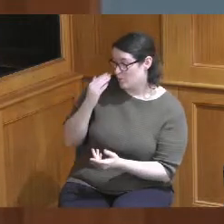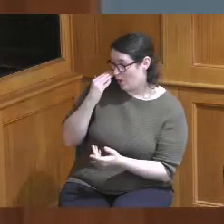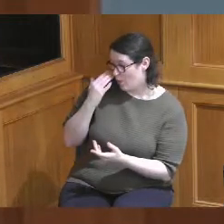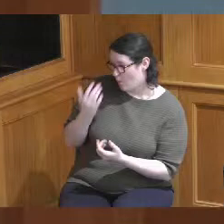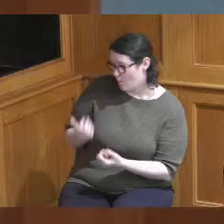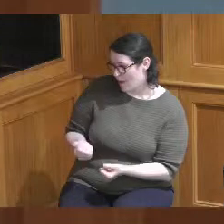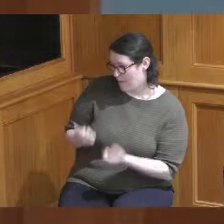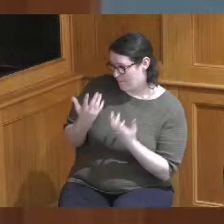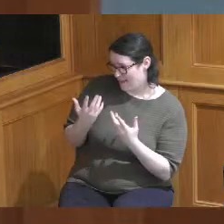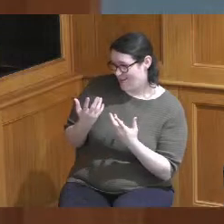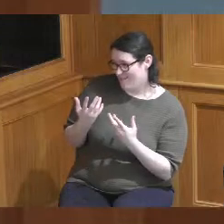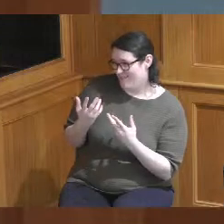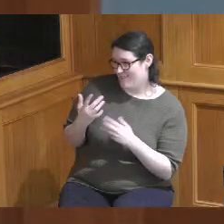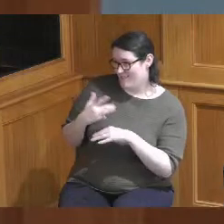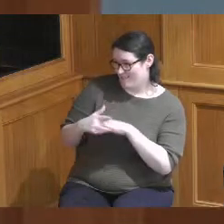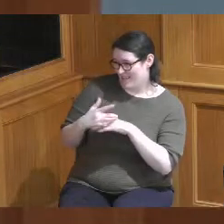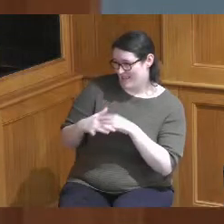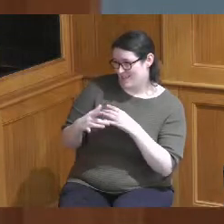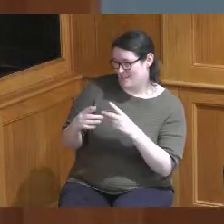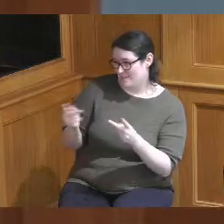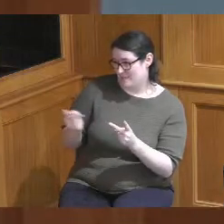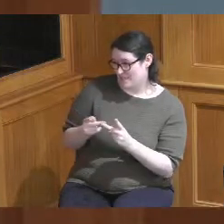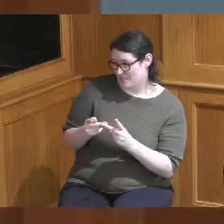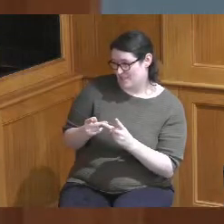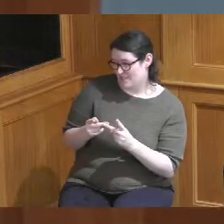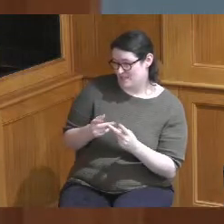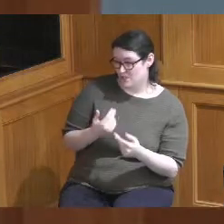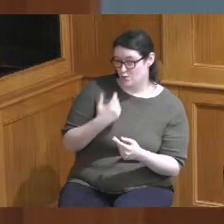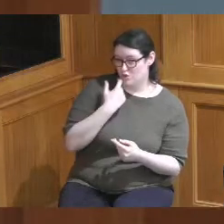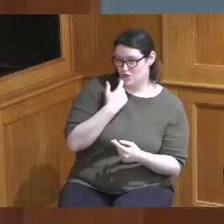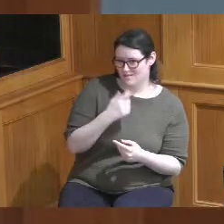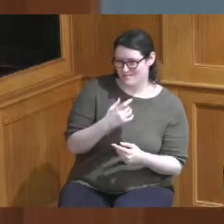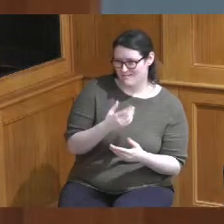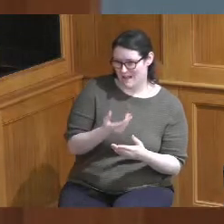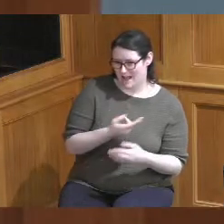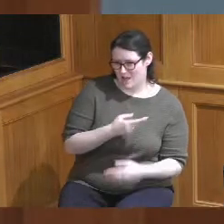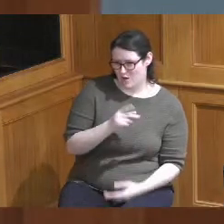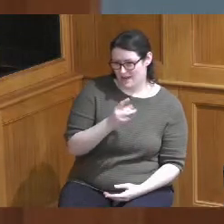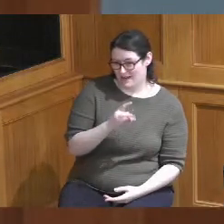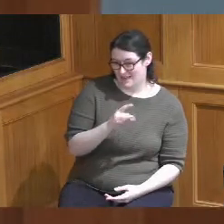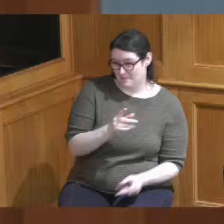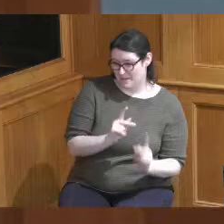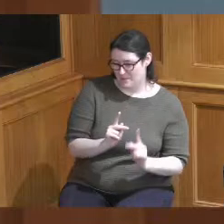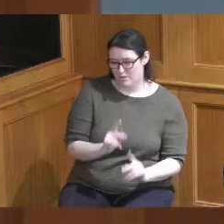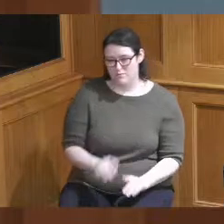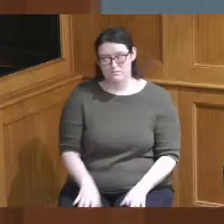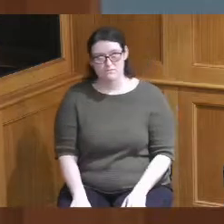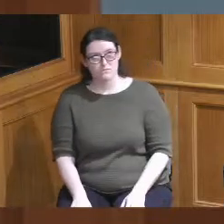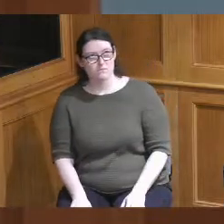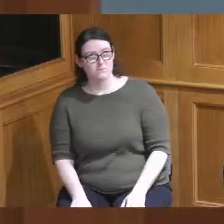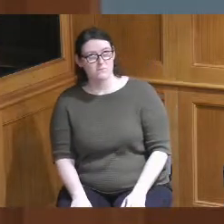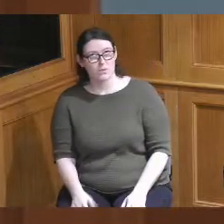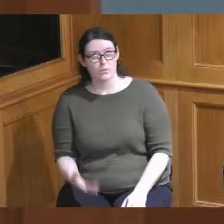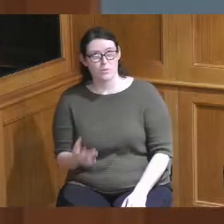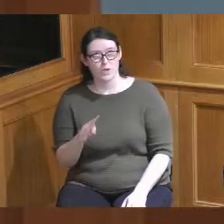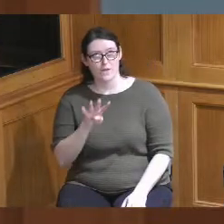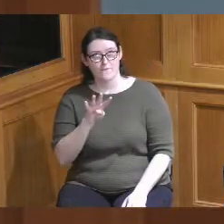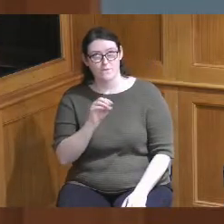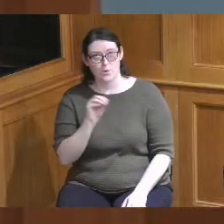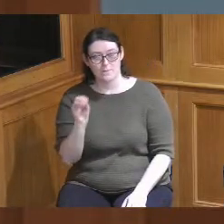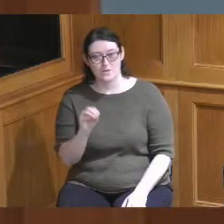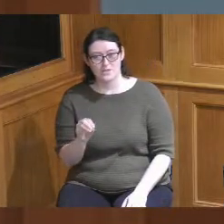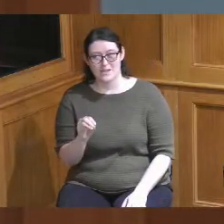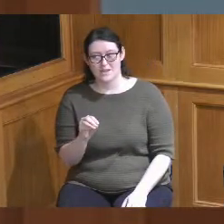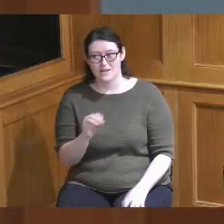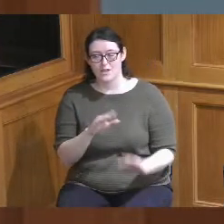rate is right now, given those 18? Given the 18, well, it's about 40% in children's